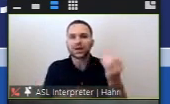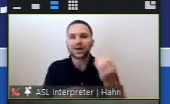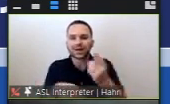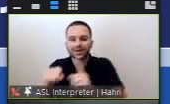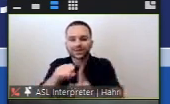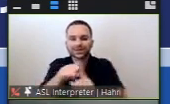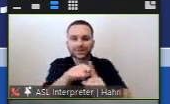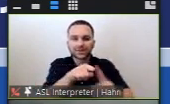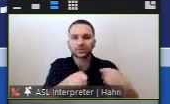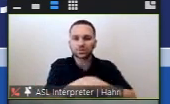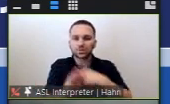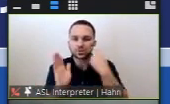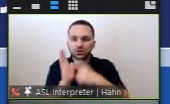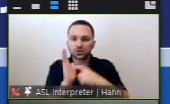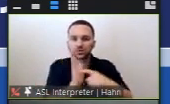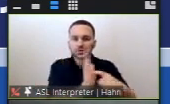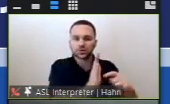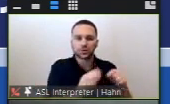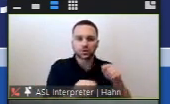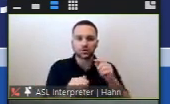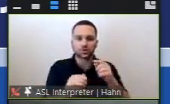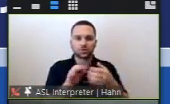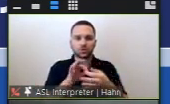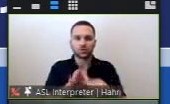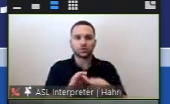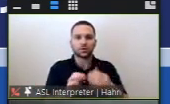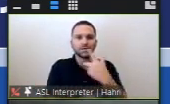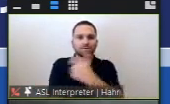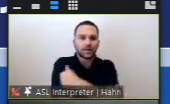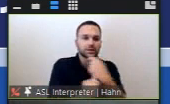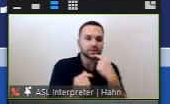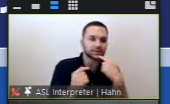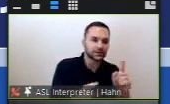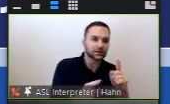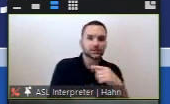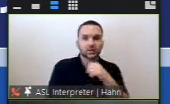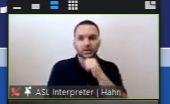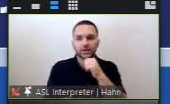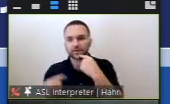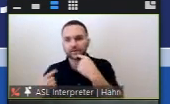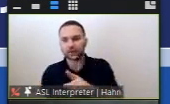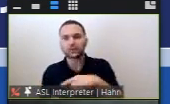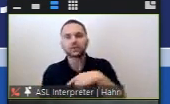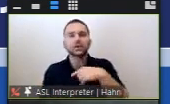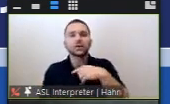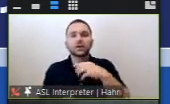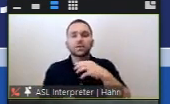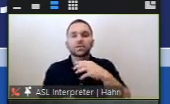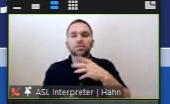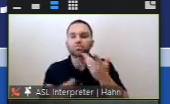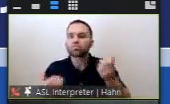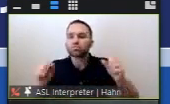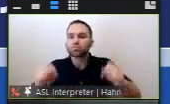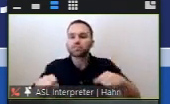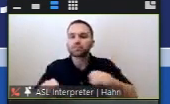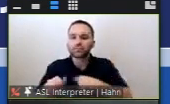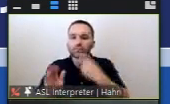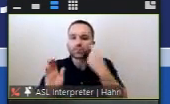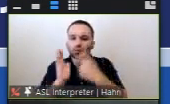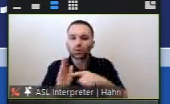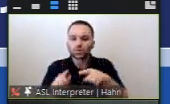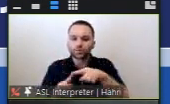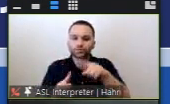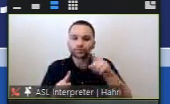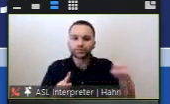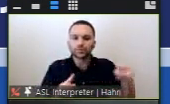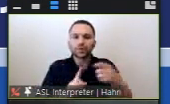vaccine effectiveness, which might not just be due just to the overall vaccine effectiveness. It could be that we're seeing differences in age groups who may have